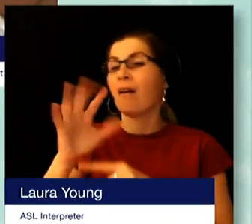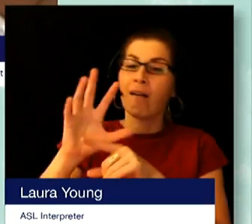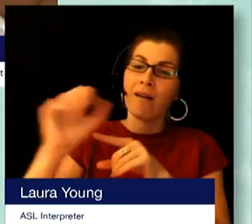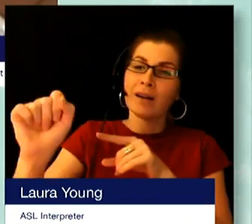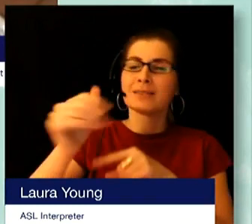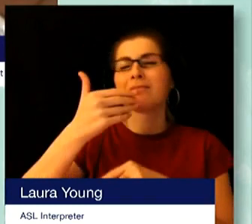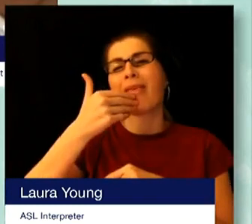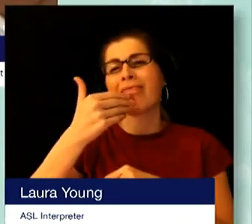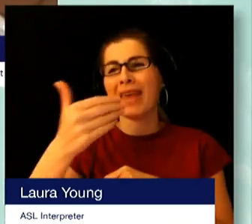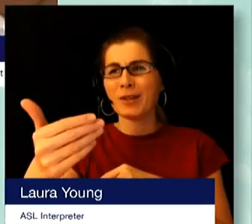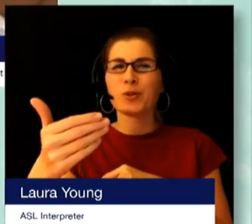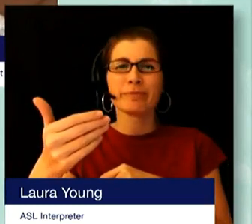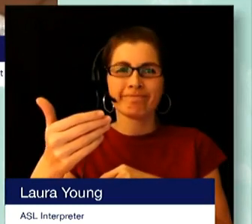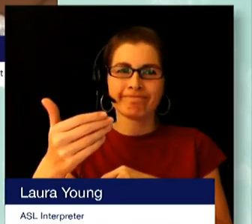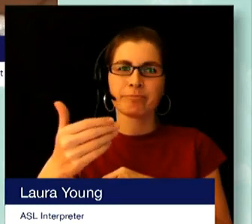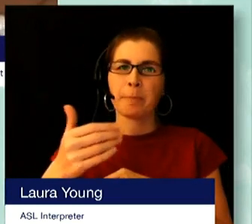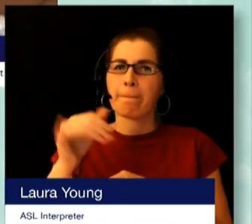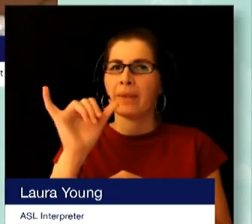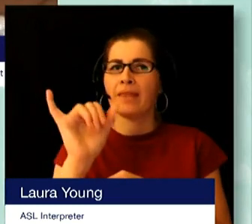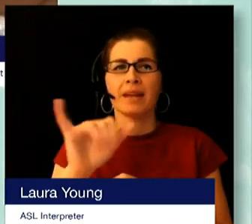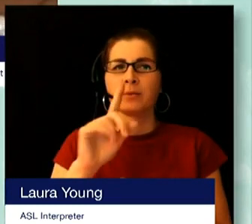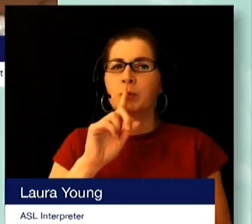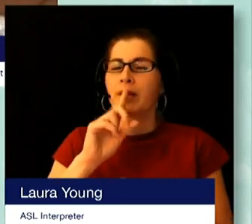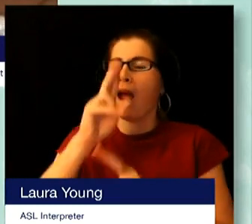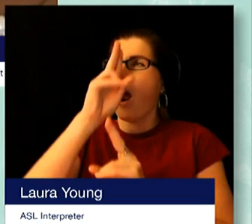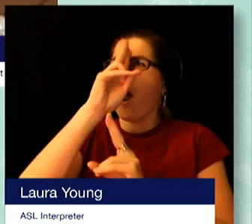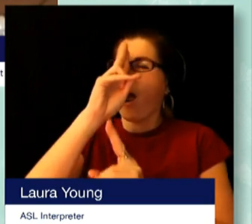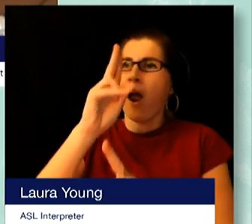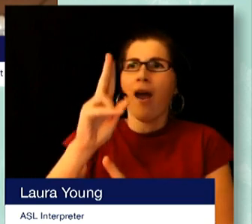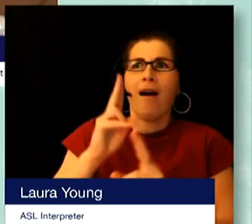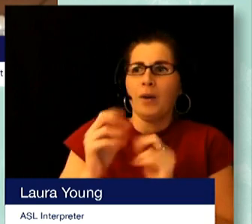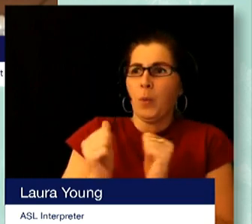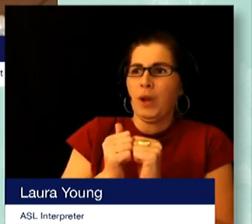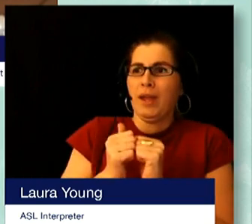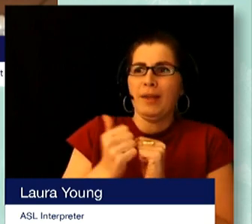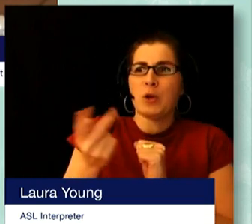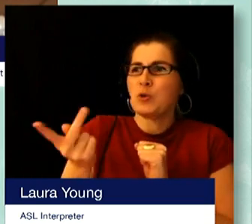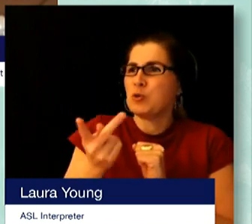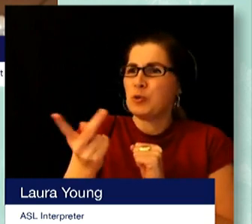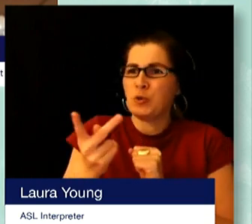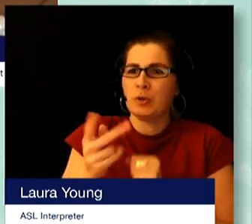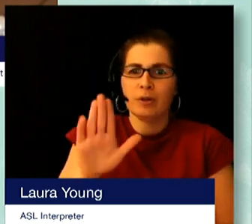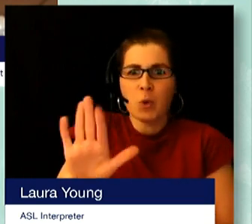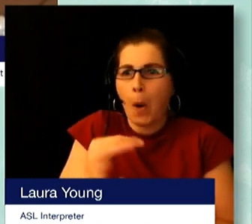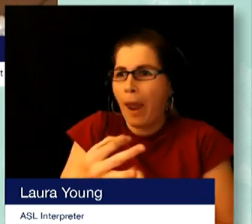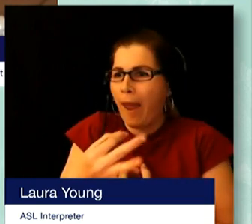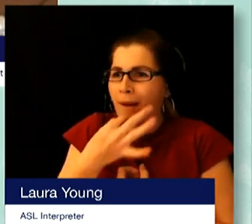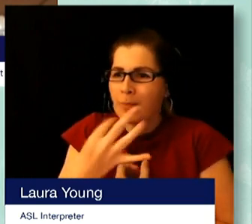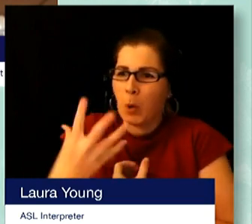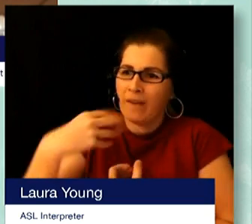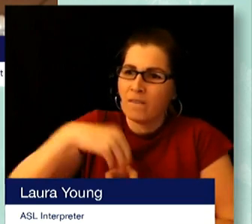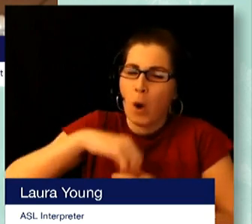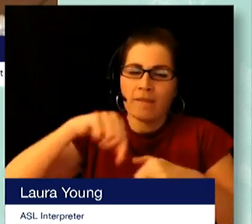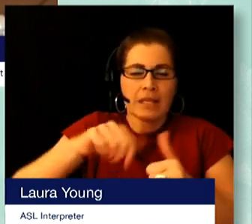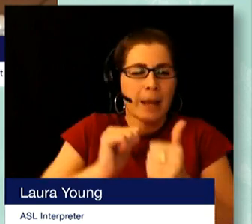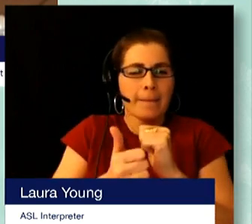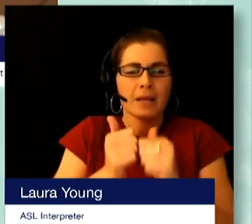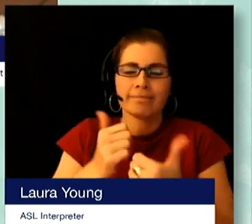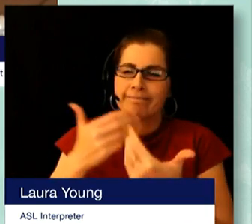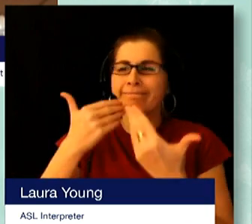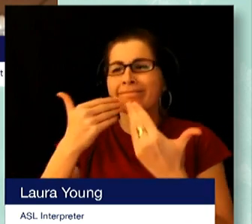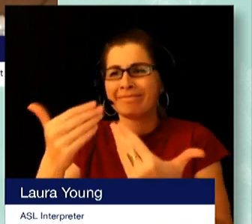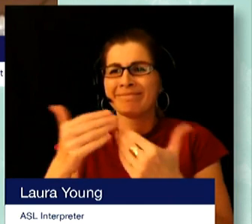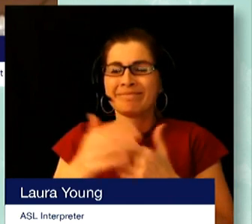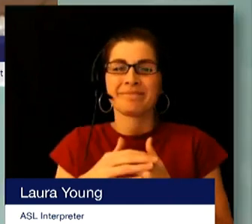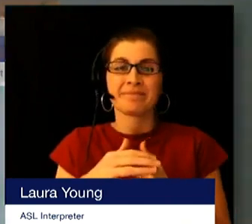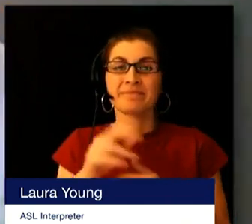Rachel and Cynthia. It is an absolute honor to be with you tonight and to have your expertise be a part of this campaign. You know, something that